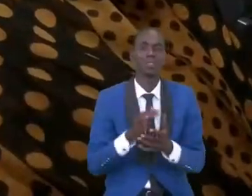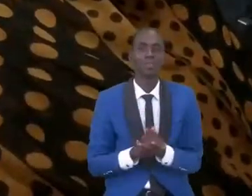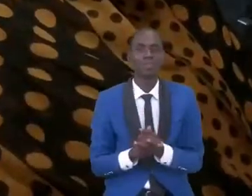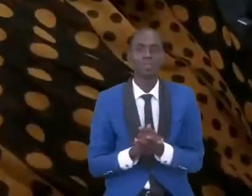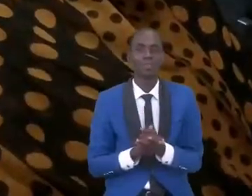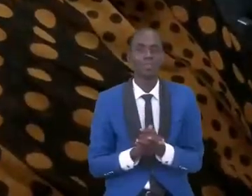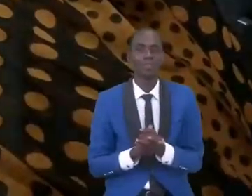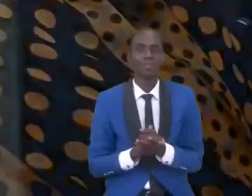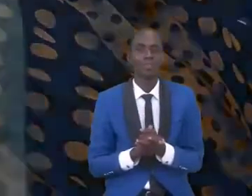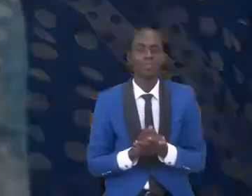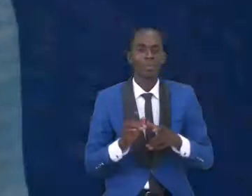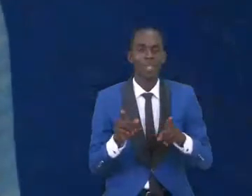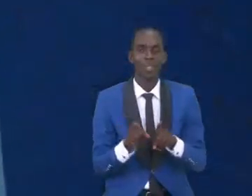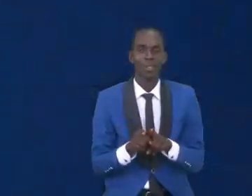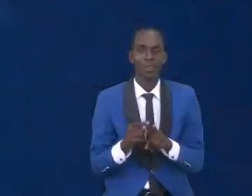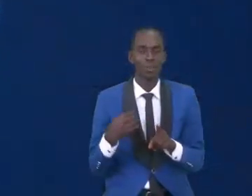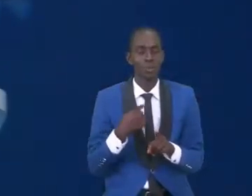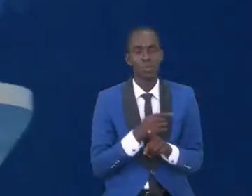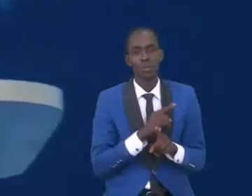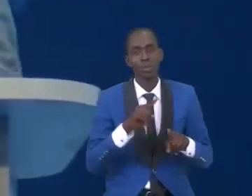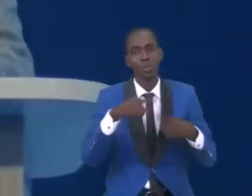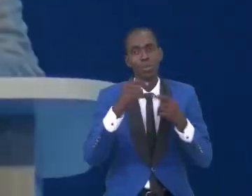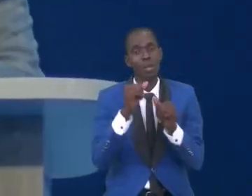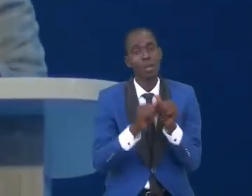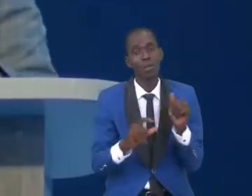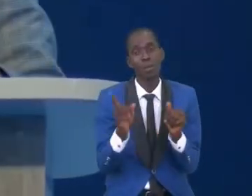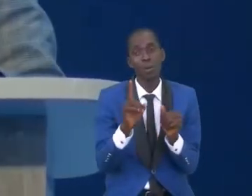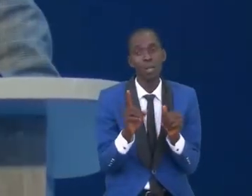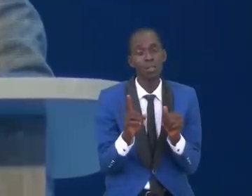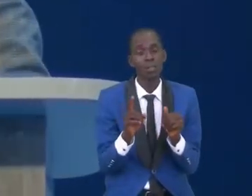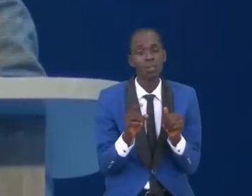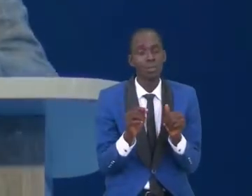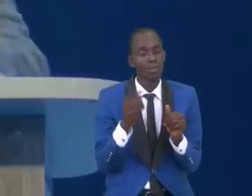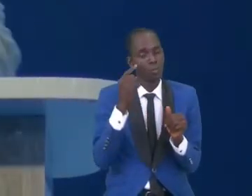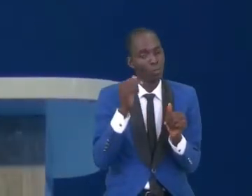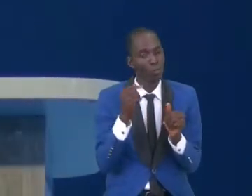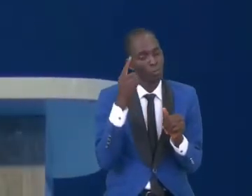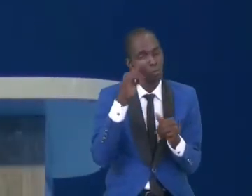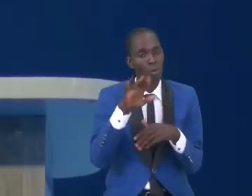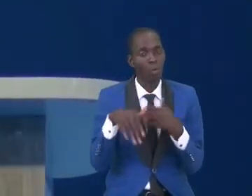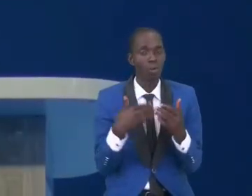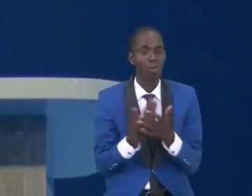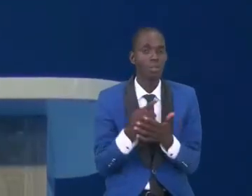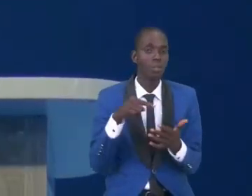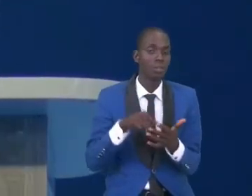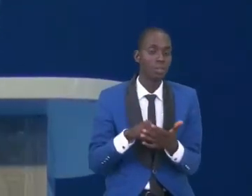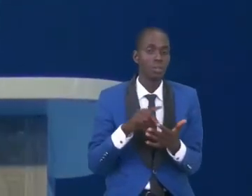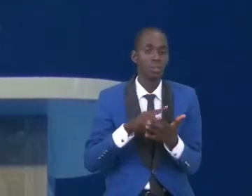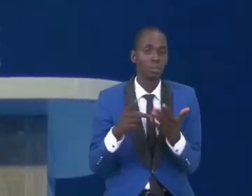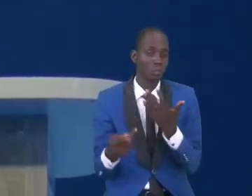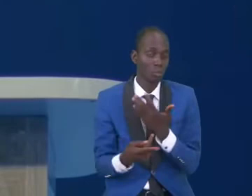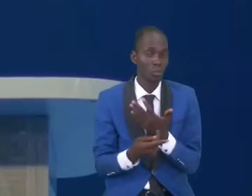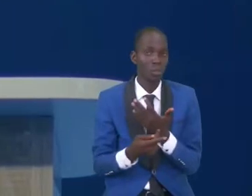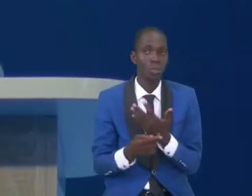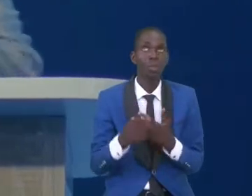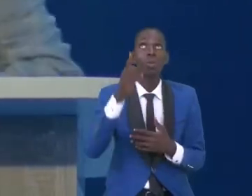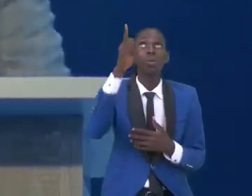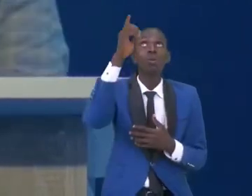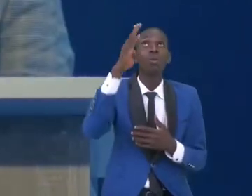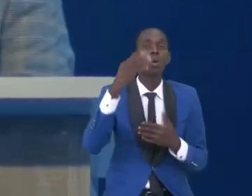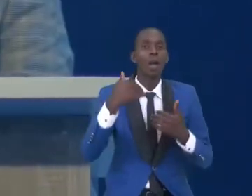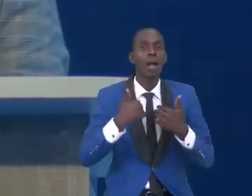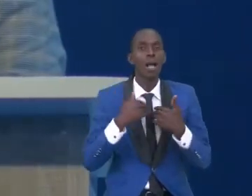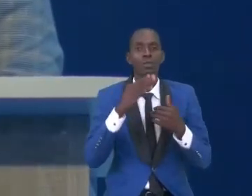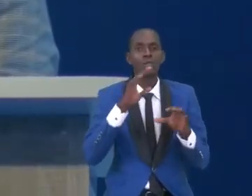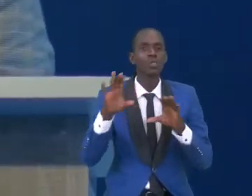As we went about all these crusades, God has been doing